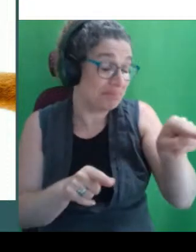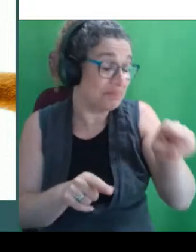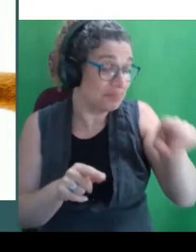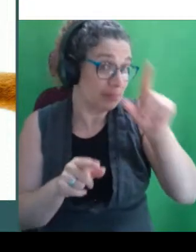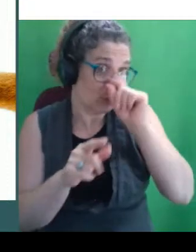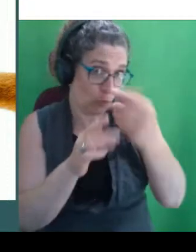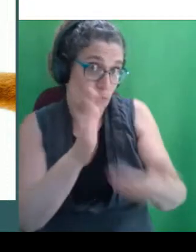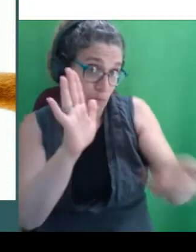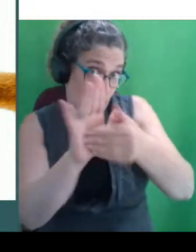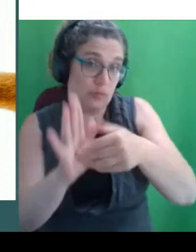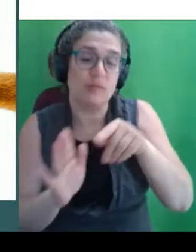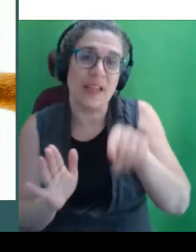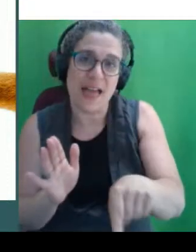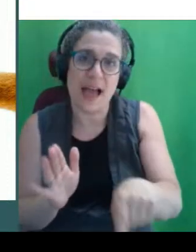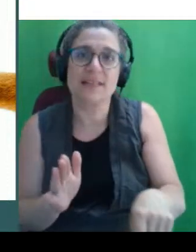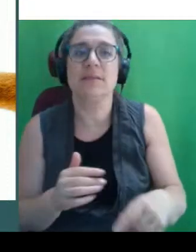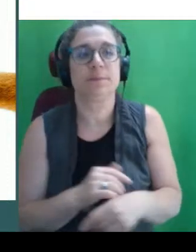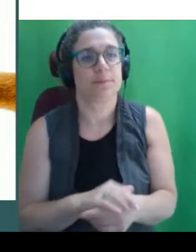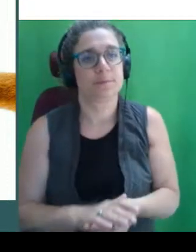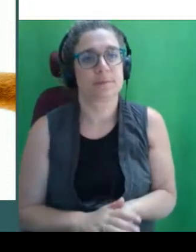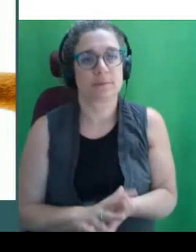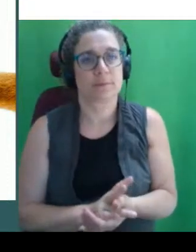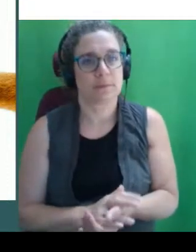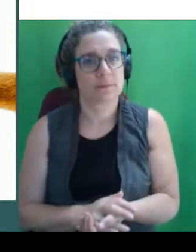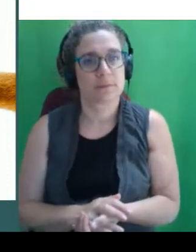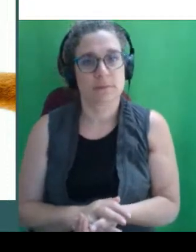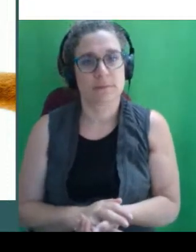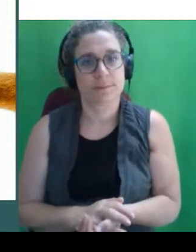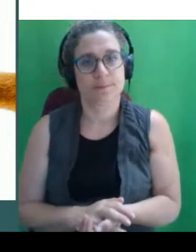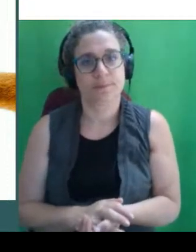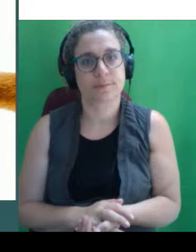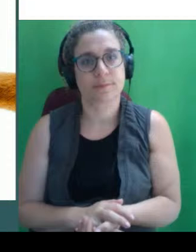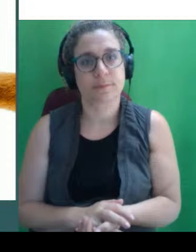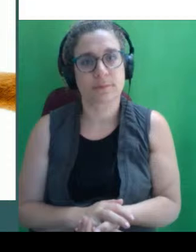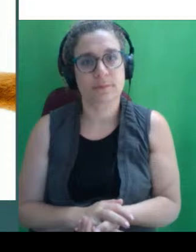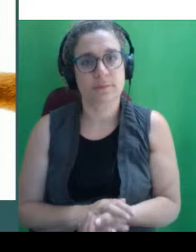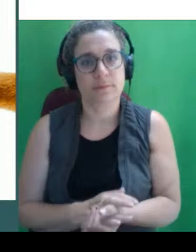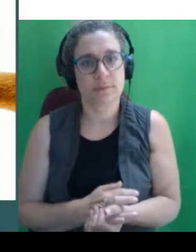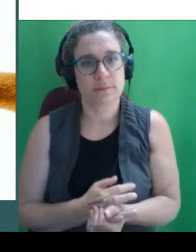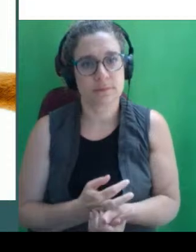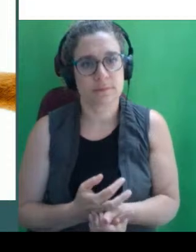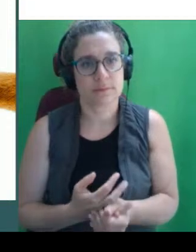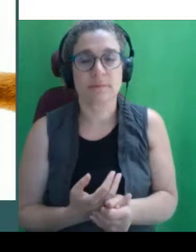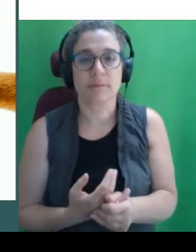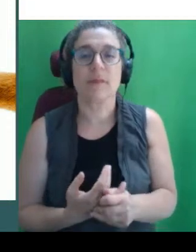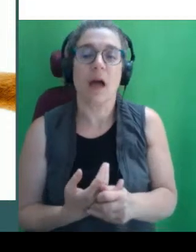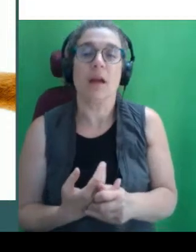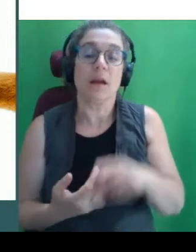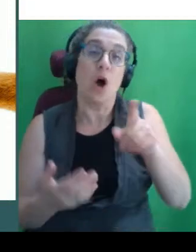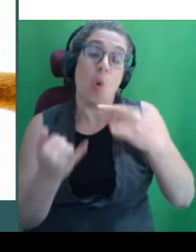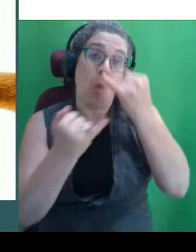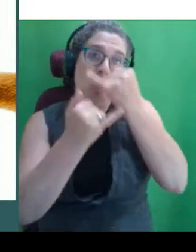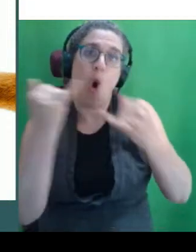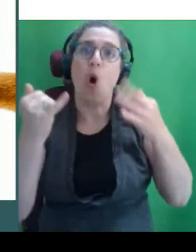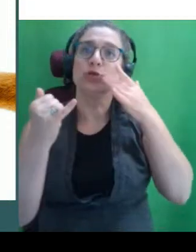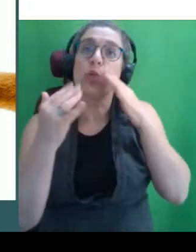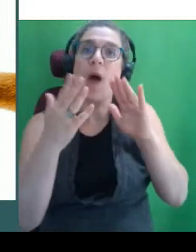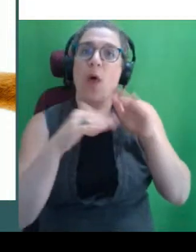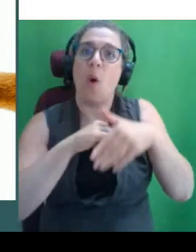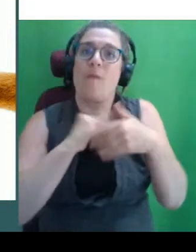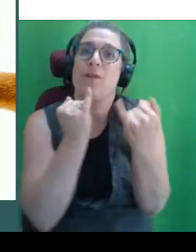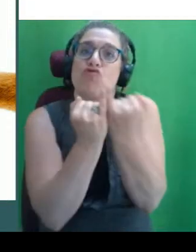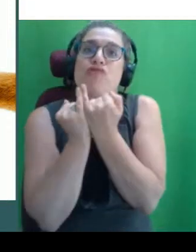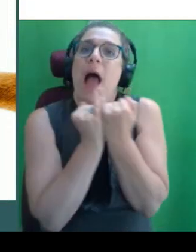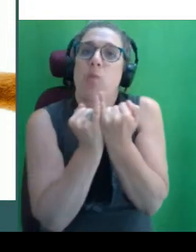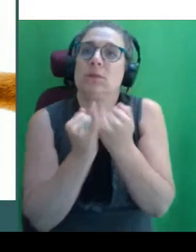animals such as cats are more likely in very overcrowded environments, and often inner cities